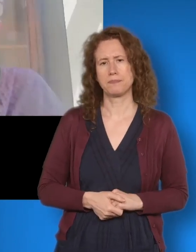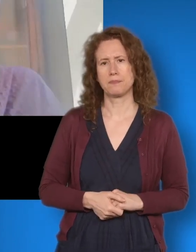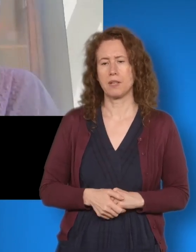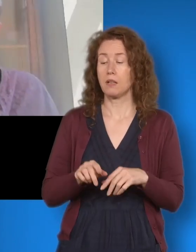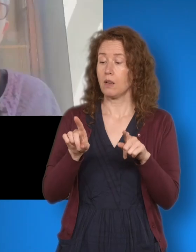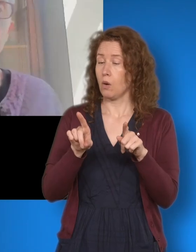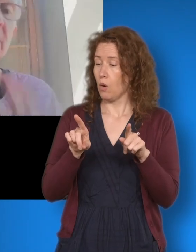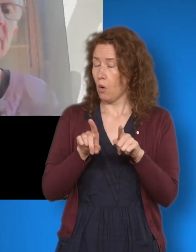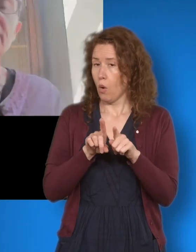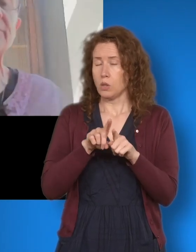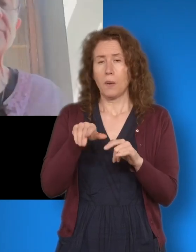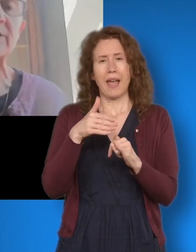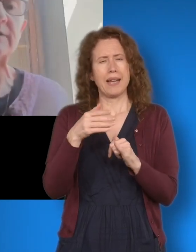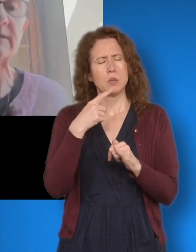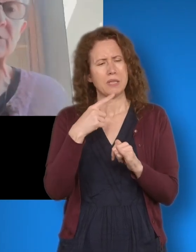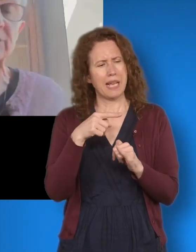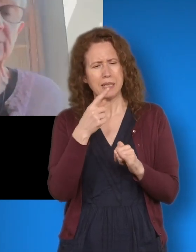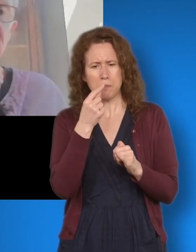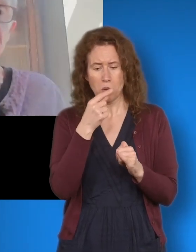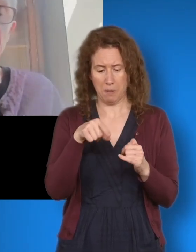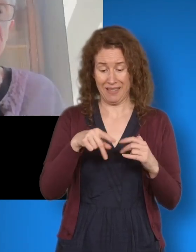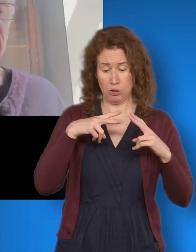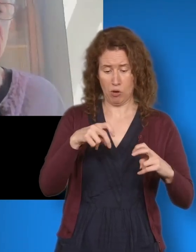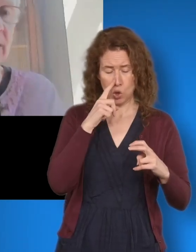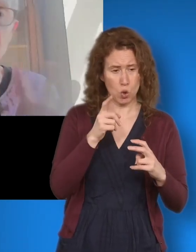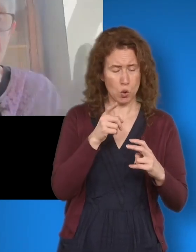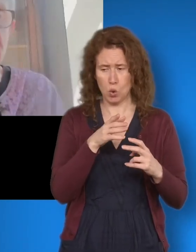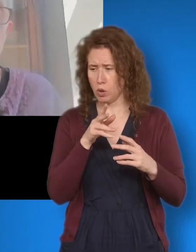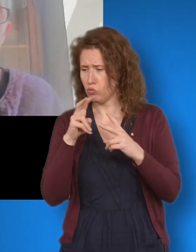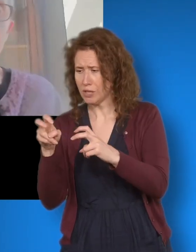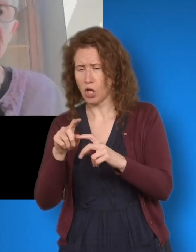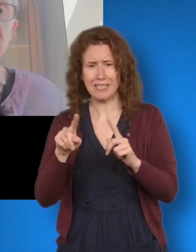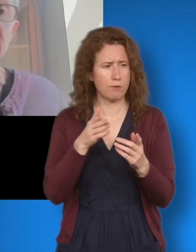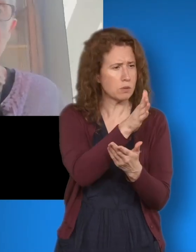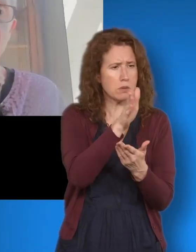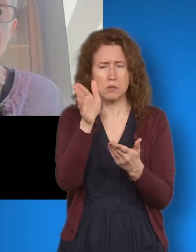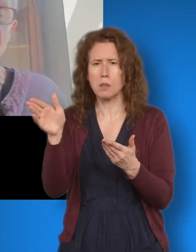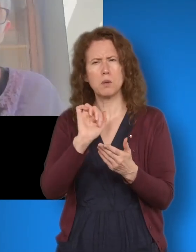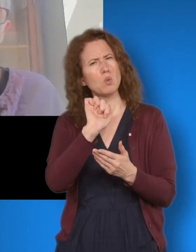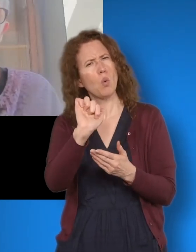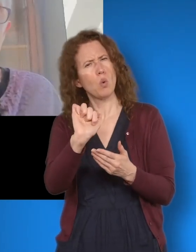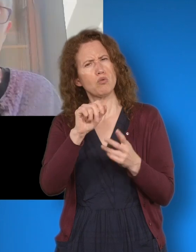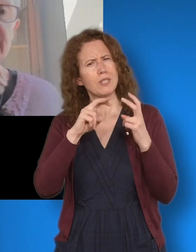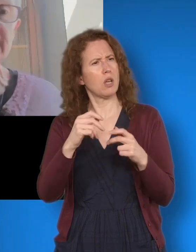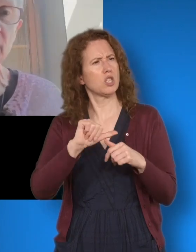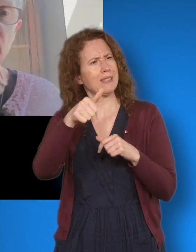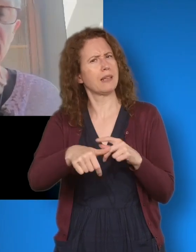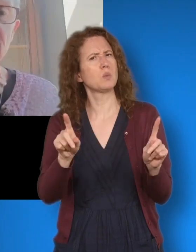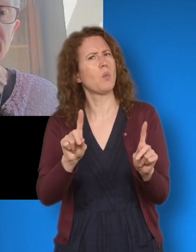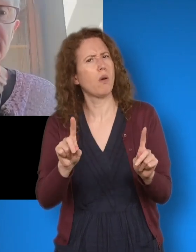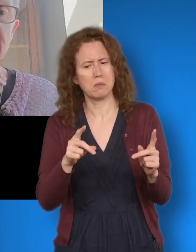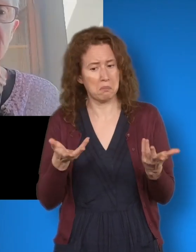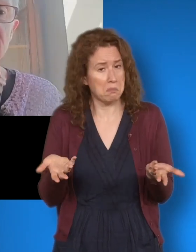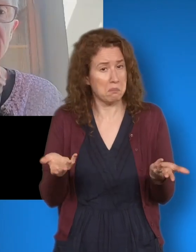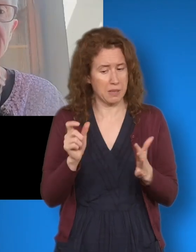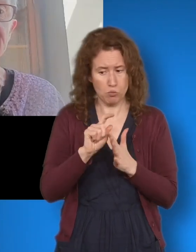Also at the end, you signaled there were lots of different directions this research could go. Where's your research going at the moment? Where are you going next with this kind of work